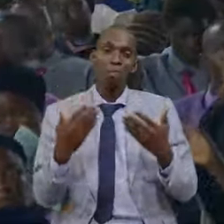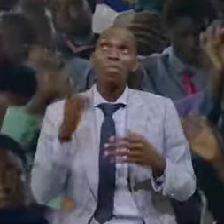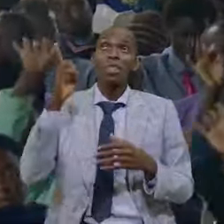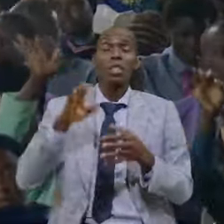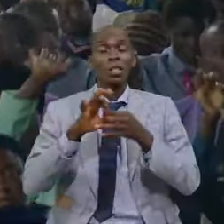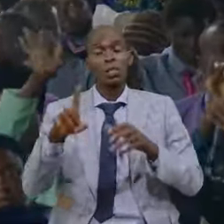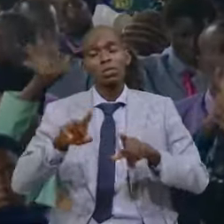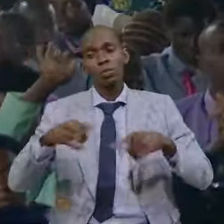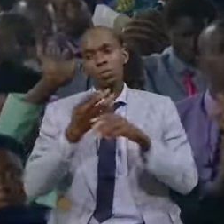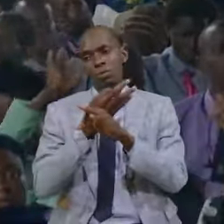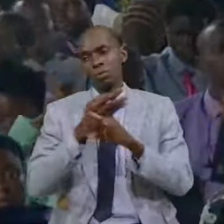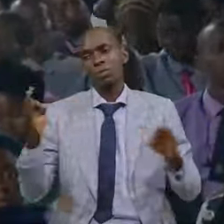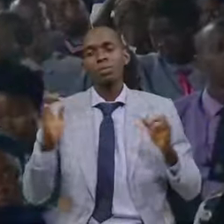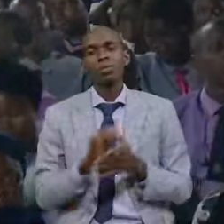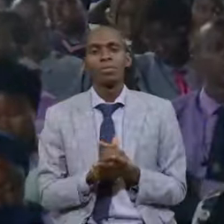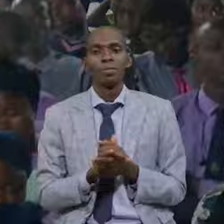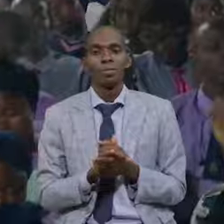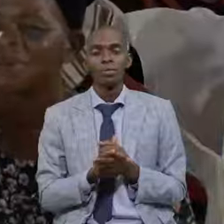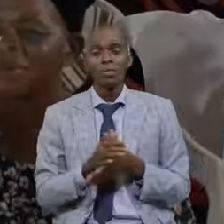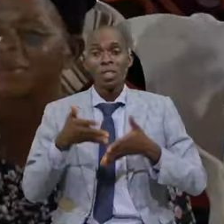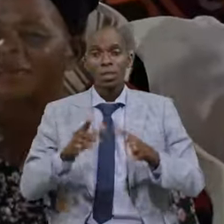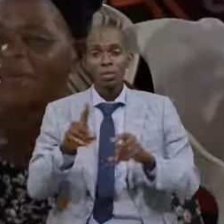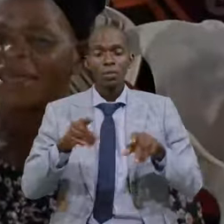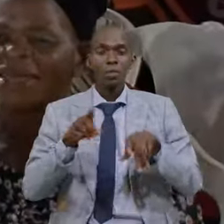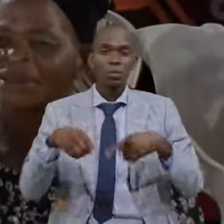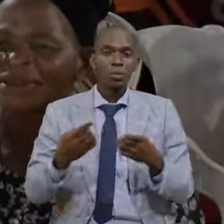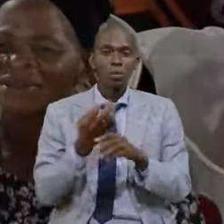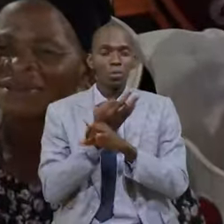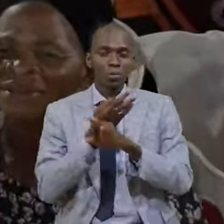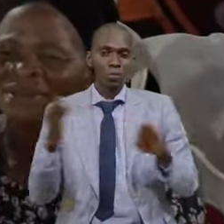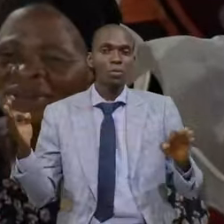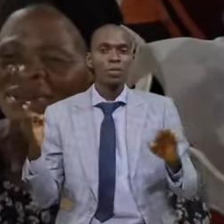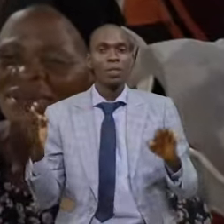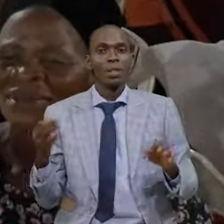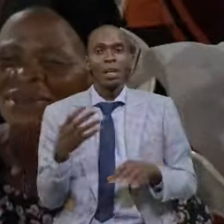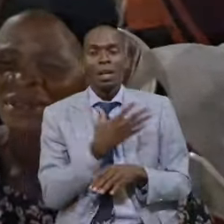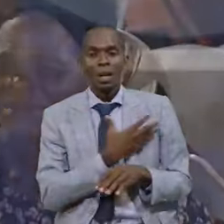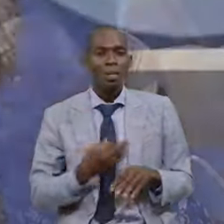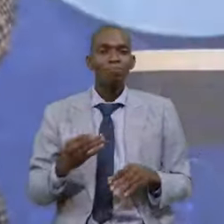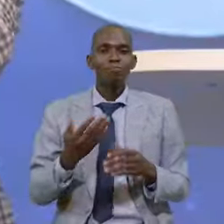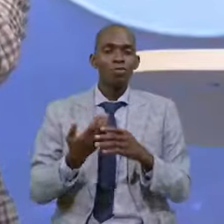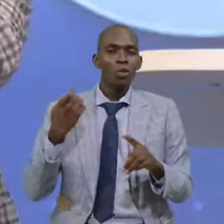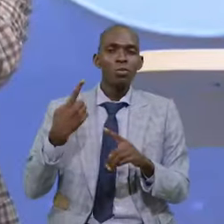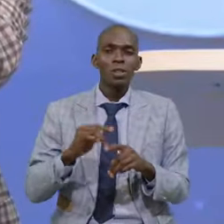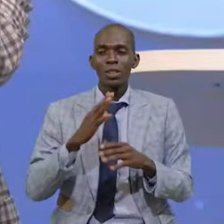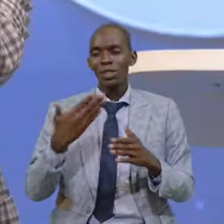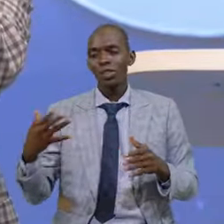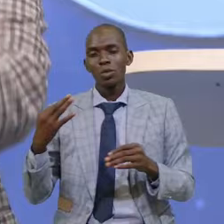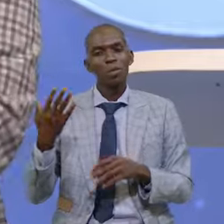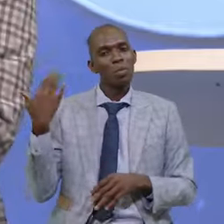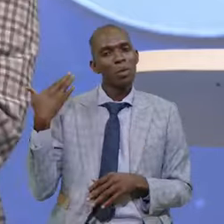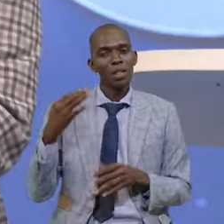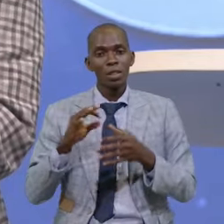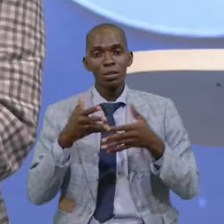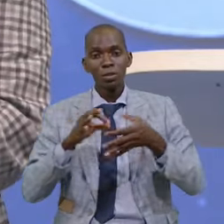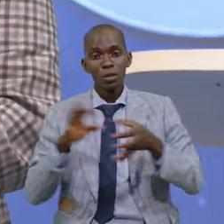free. Let you go free from the bondage of the past. Let you go free from